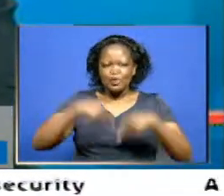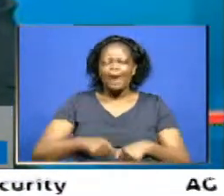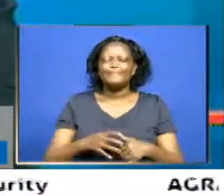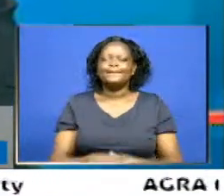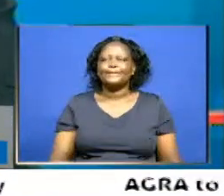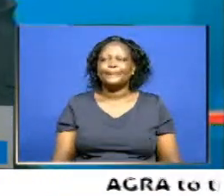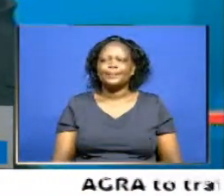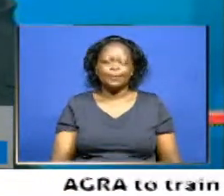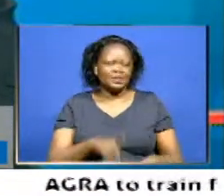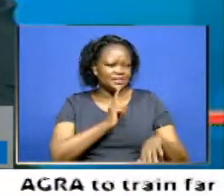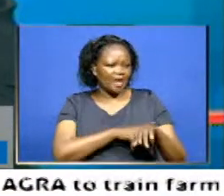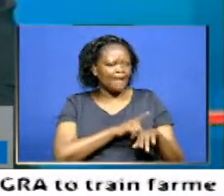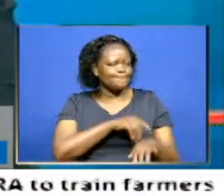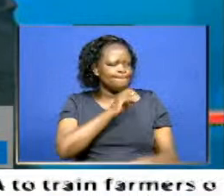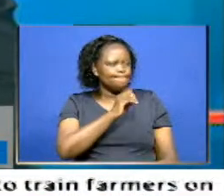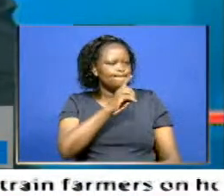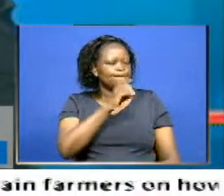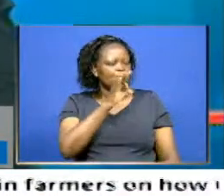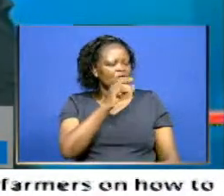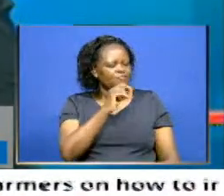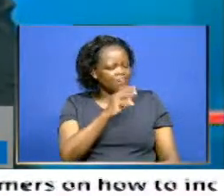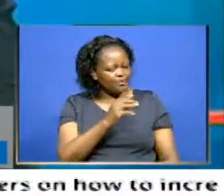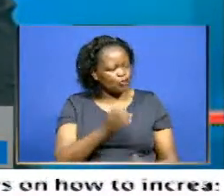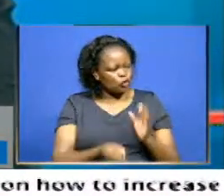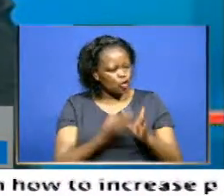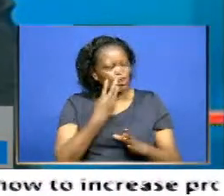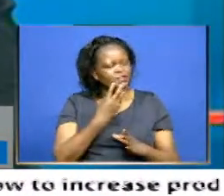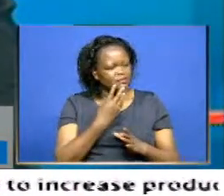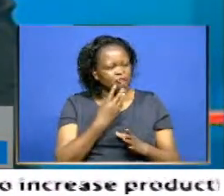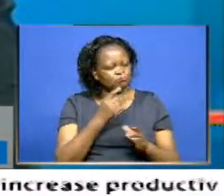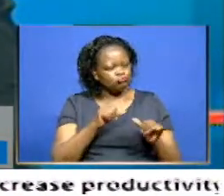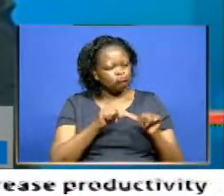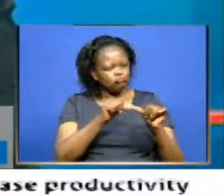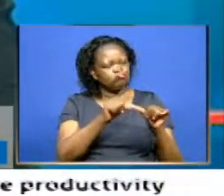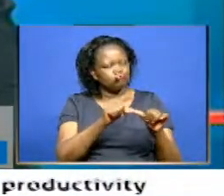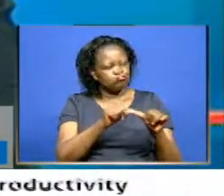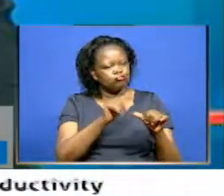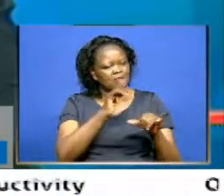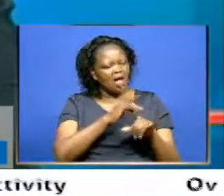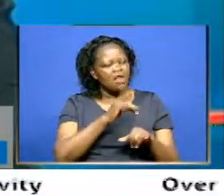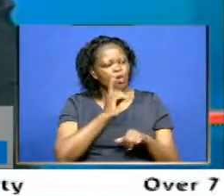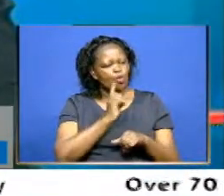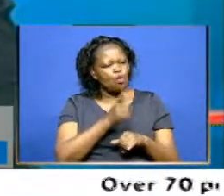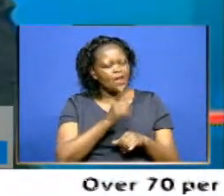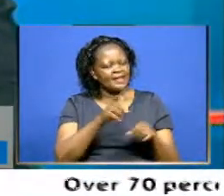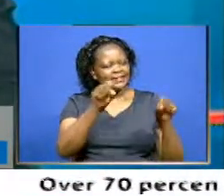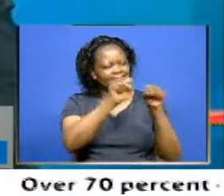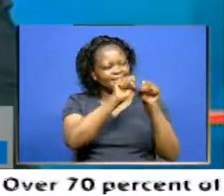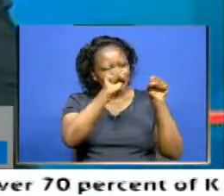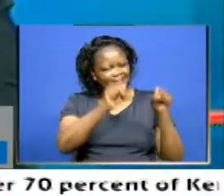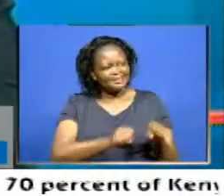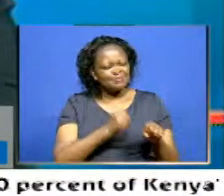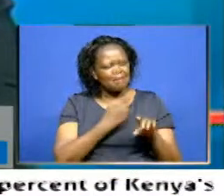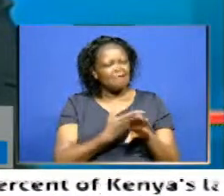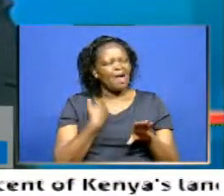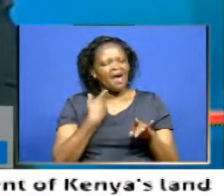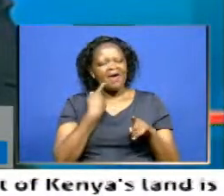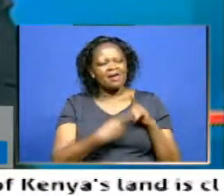When Oxfam launched, the sustainable early warning systems back in the